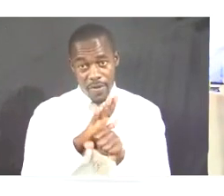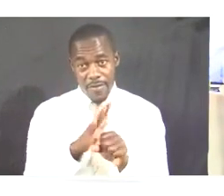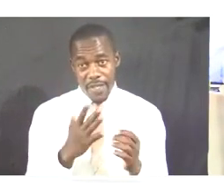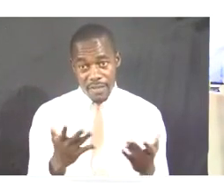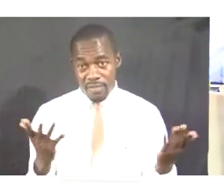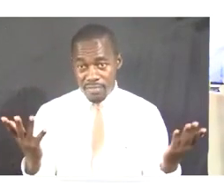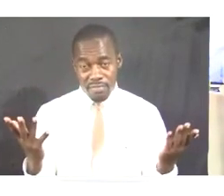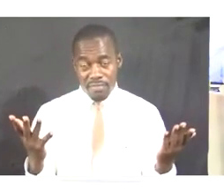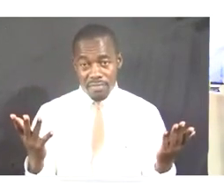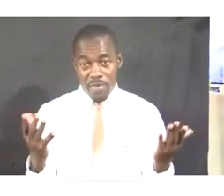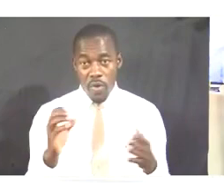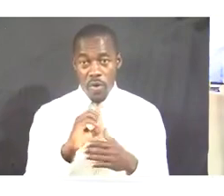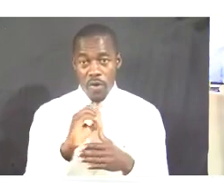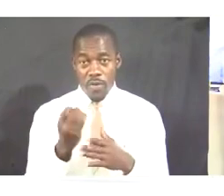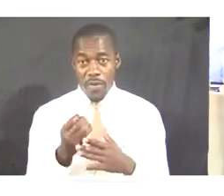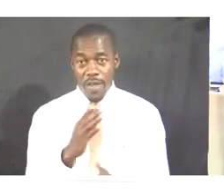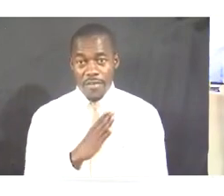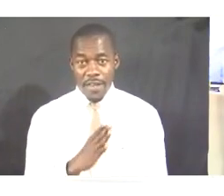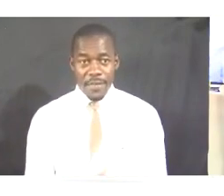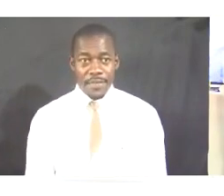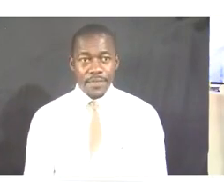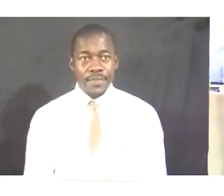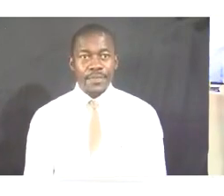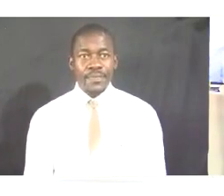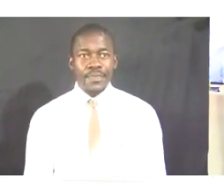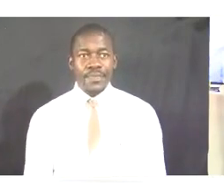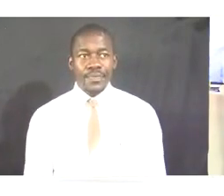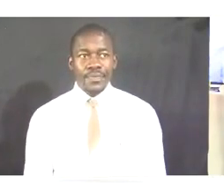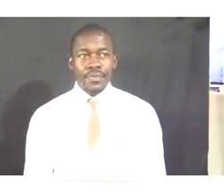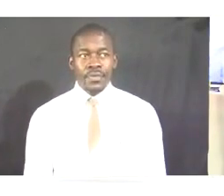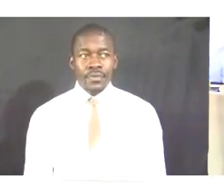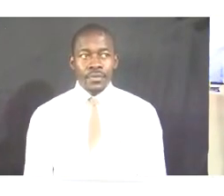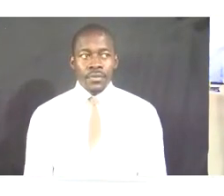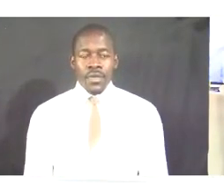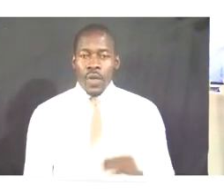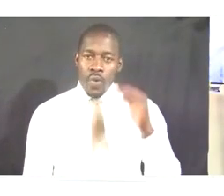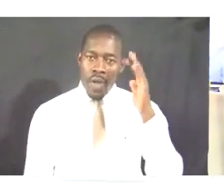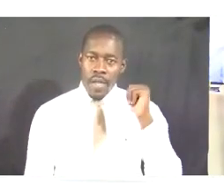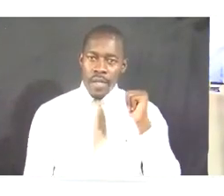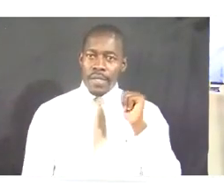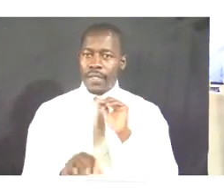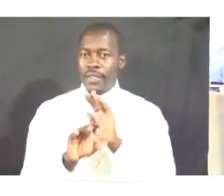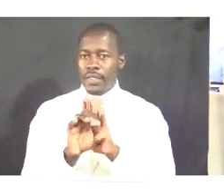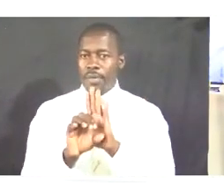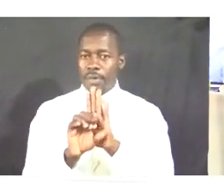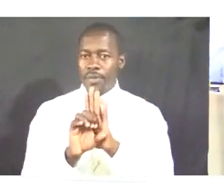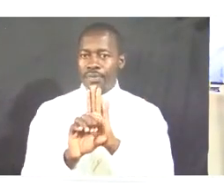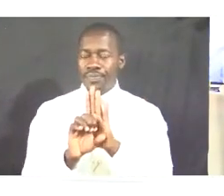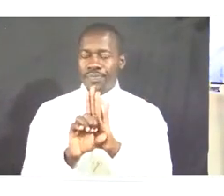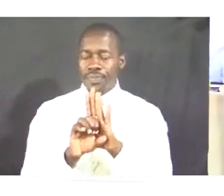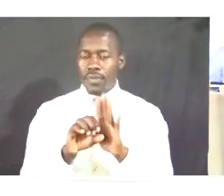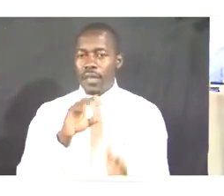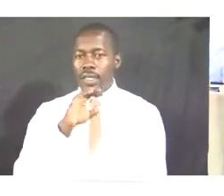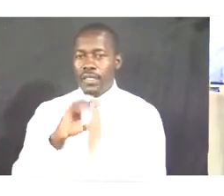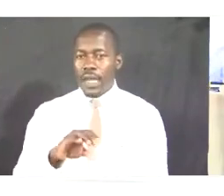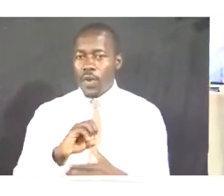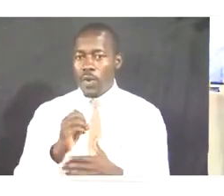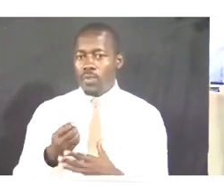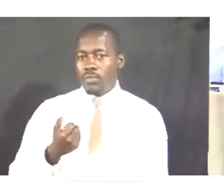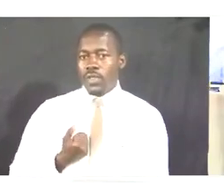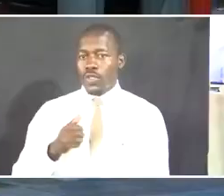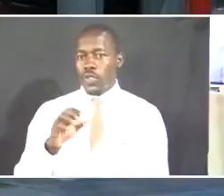Yeah? Are we missing out? Because if I take my daughter or my son to school, and